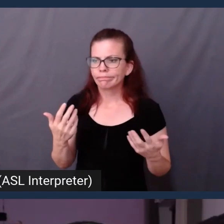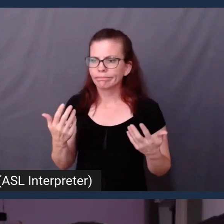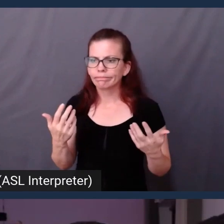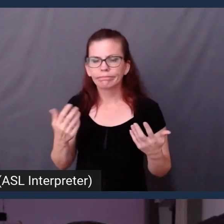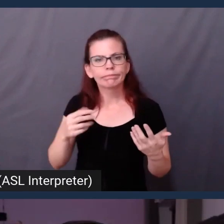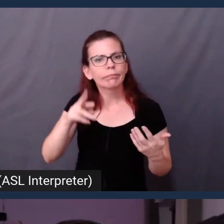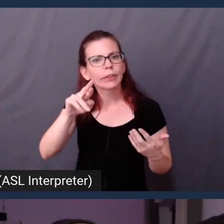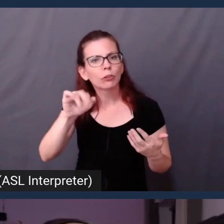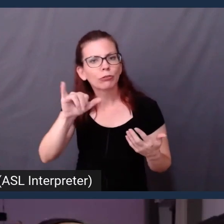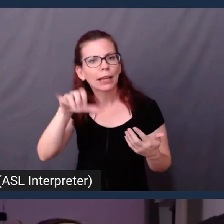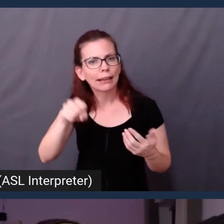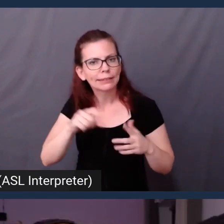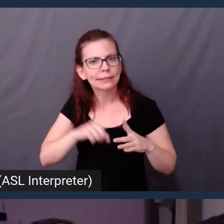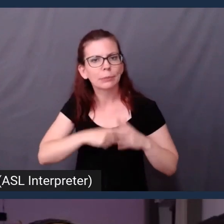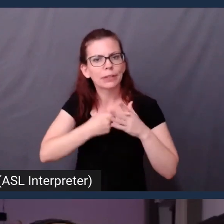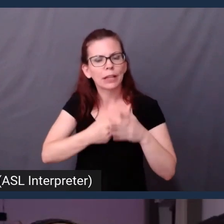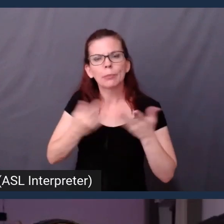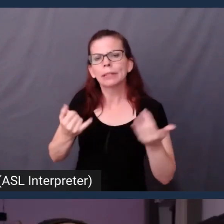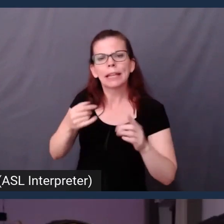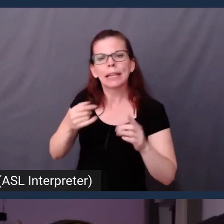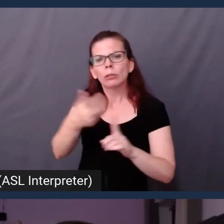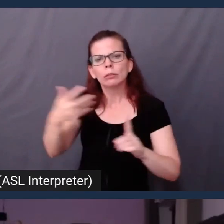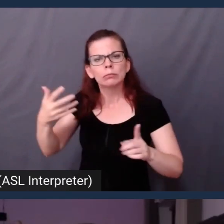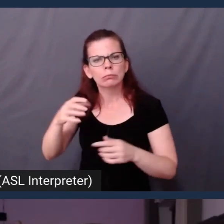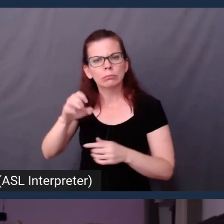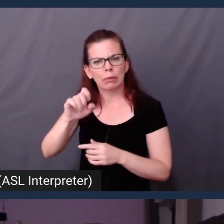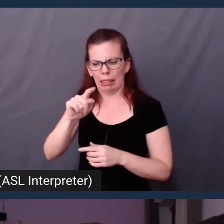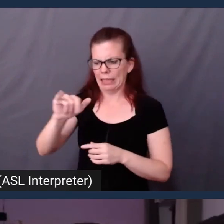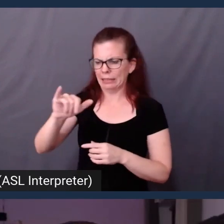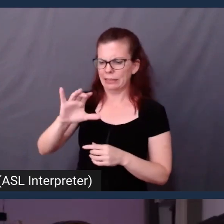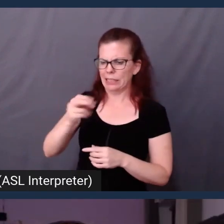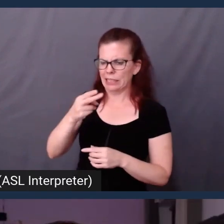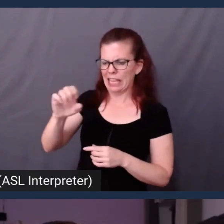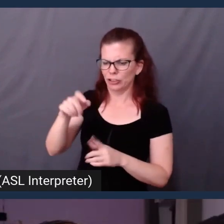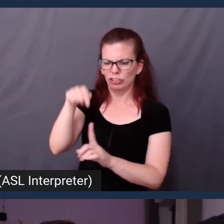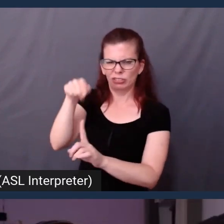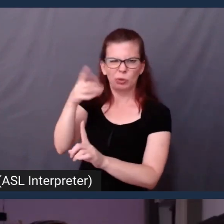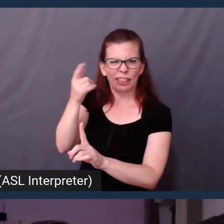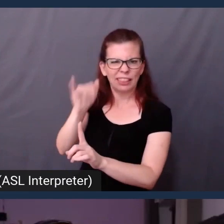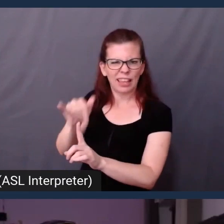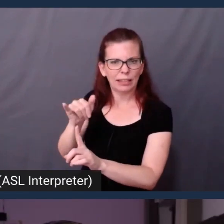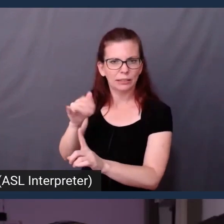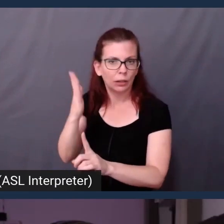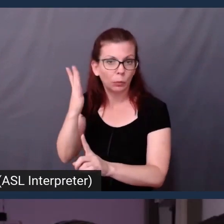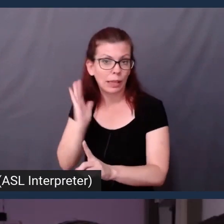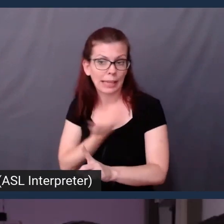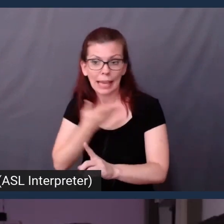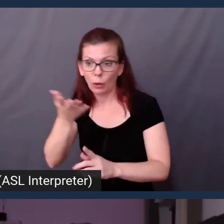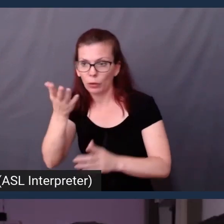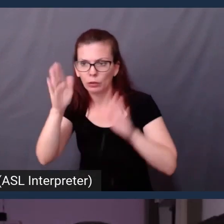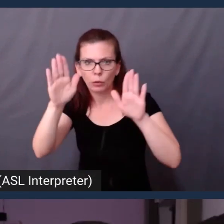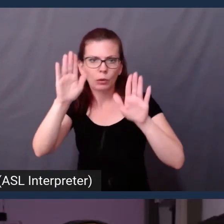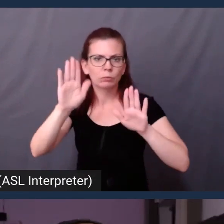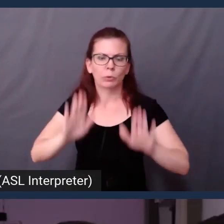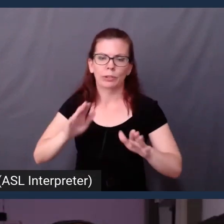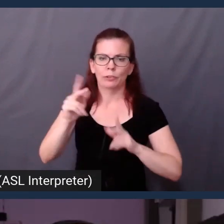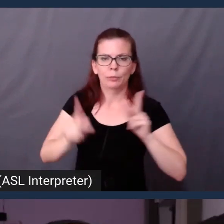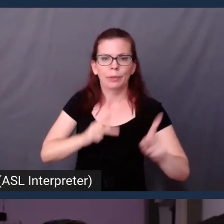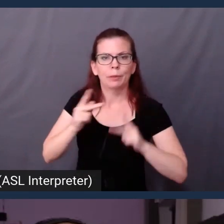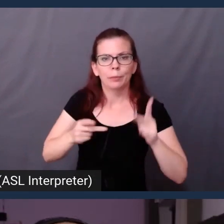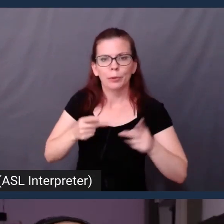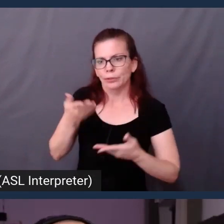Redis implementation. But tell us about ElastiCache. What is ElastiCache, and why would our wonderful folks in chat here and people watching us